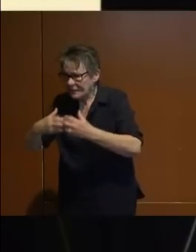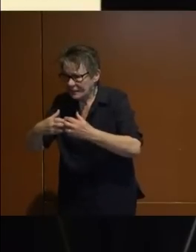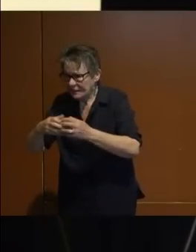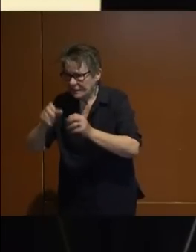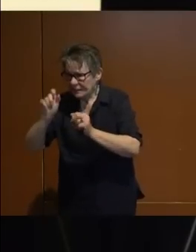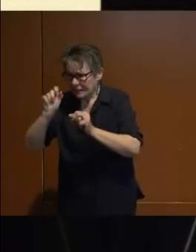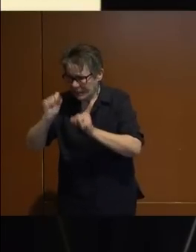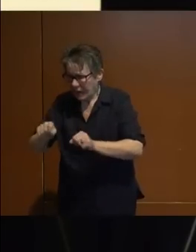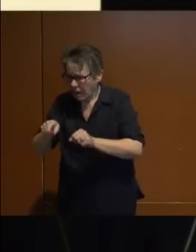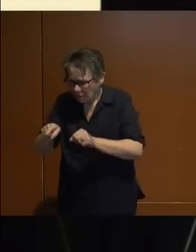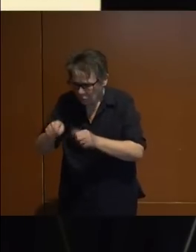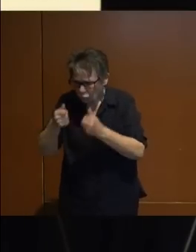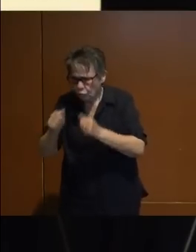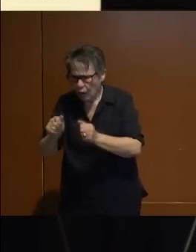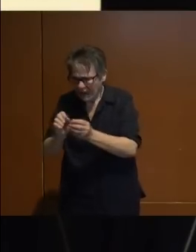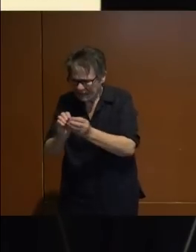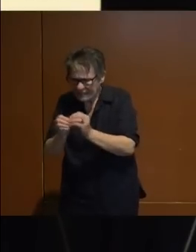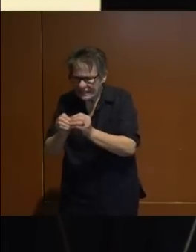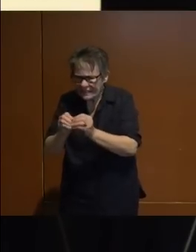used as